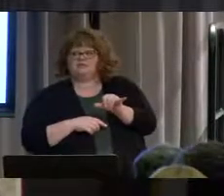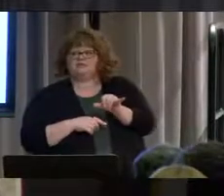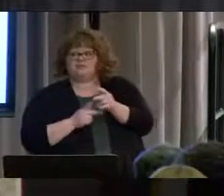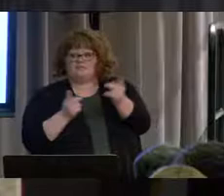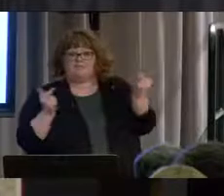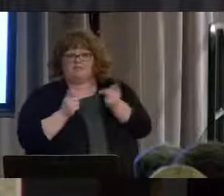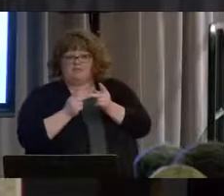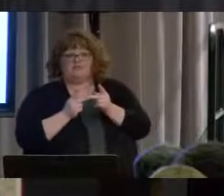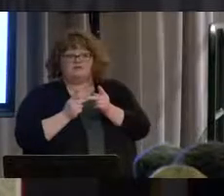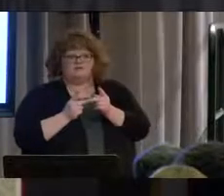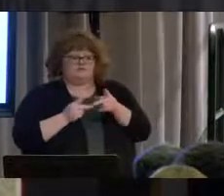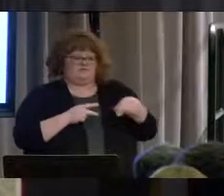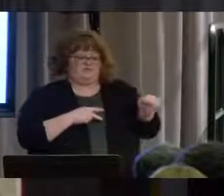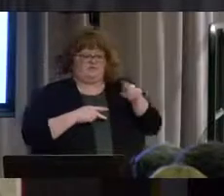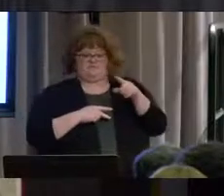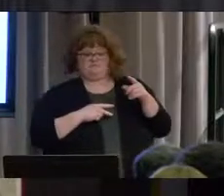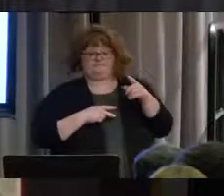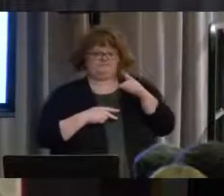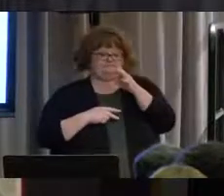Civil War for